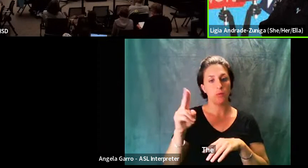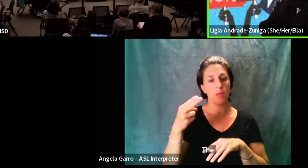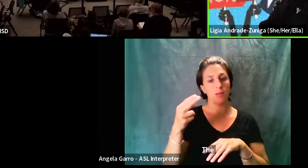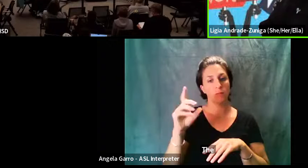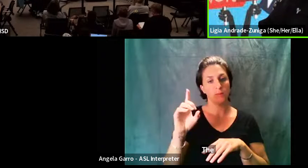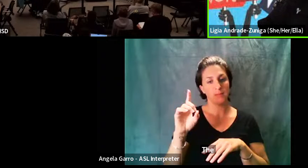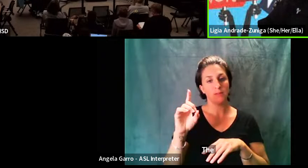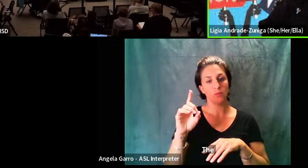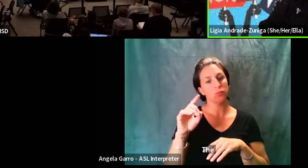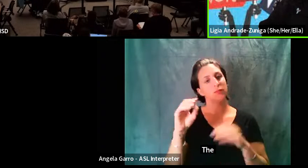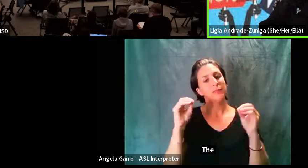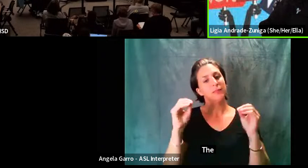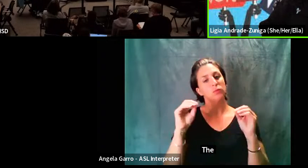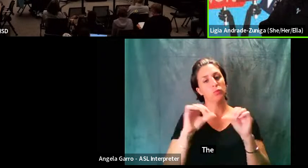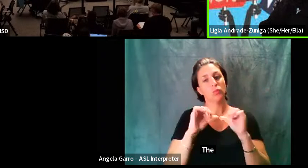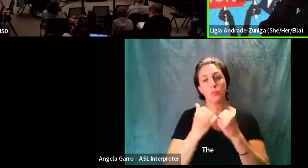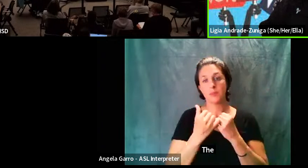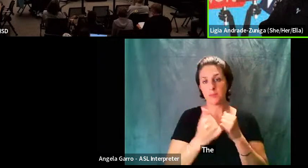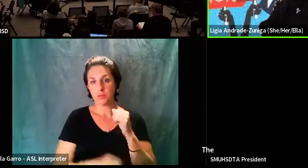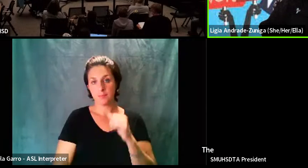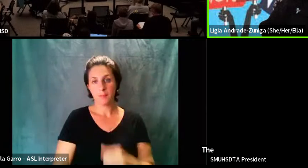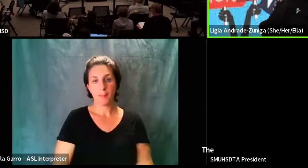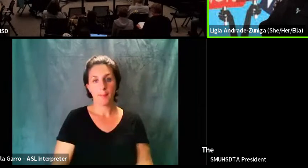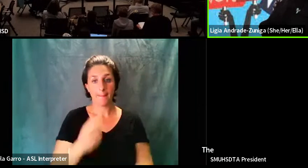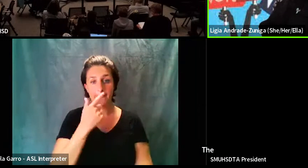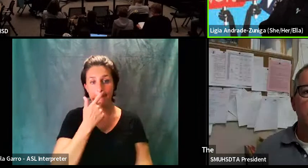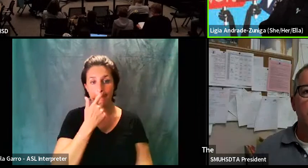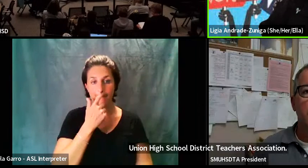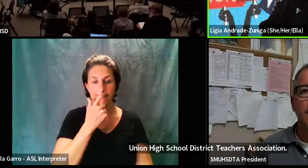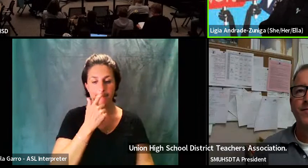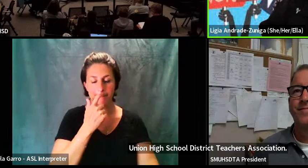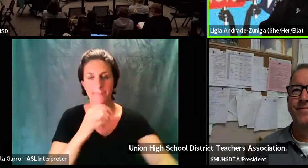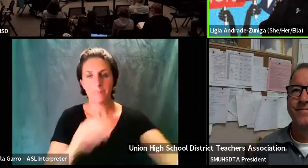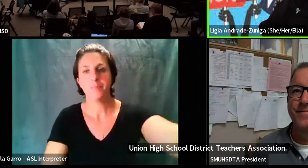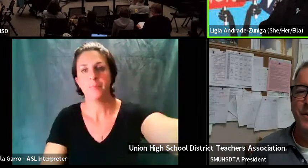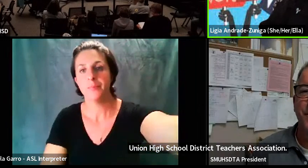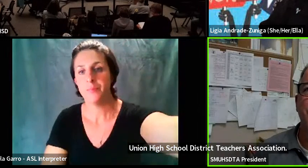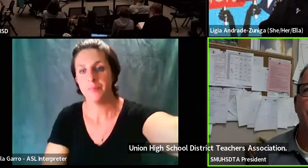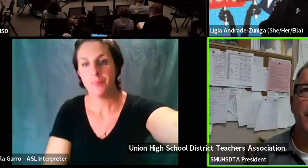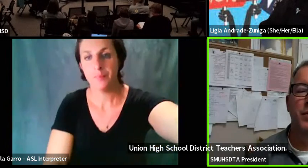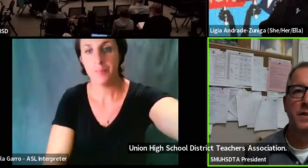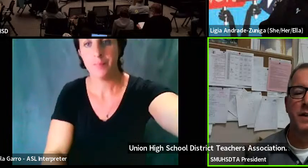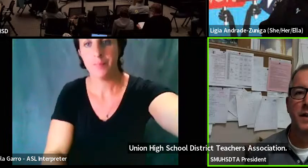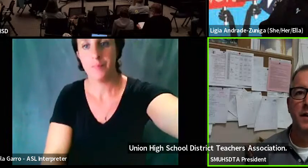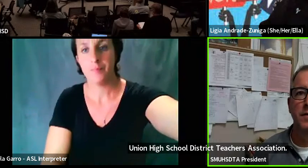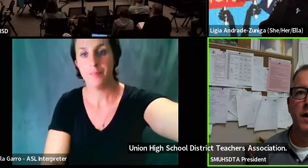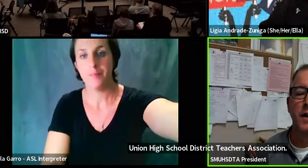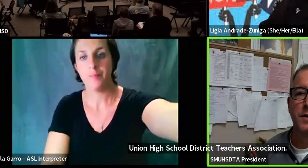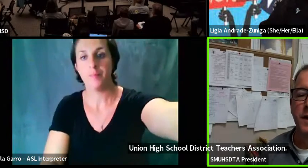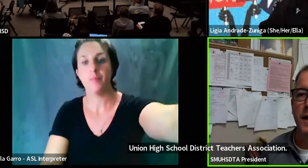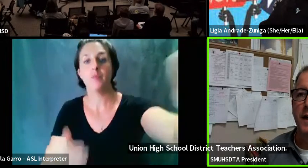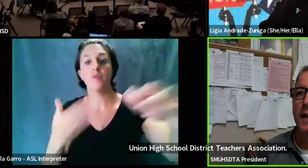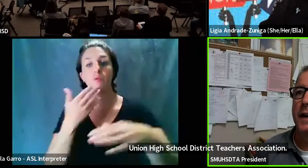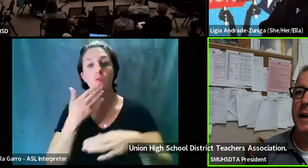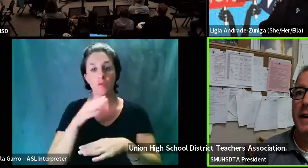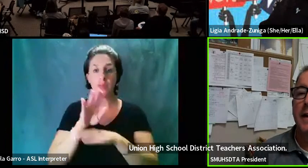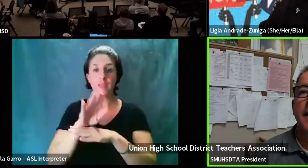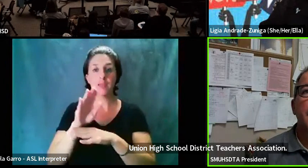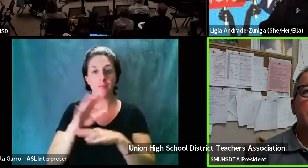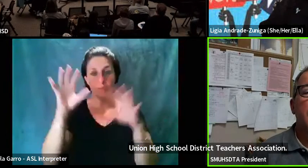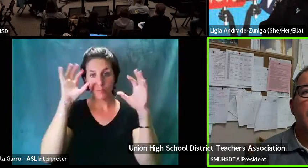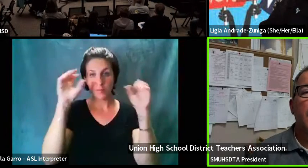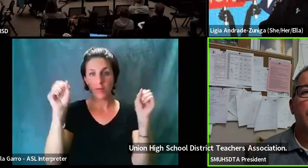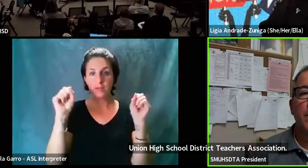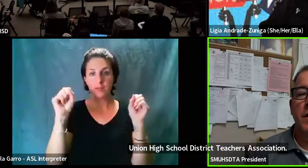Teachers Association. Good evening, President Andrade Zanita